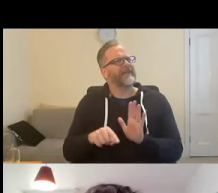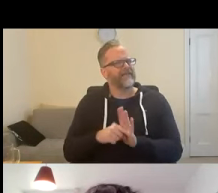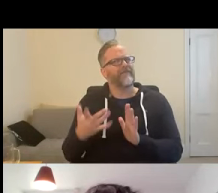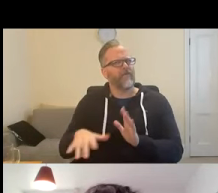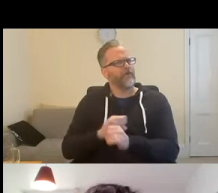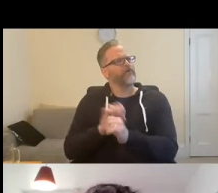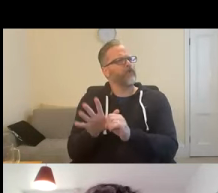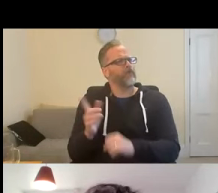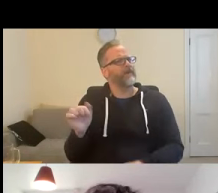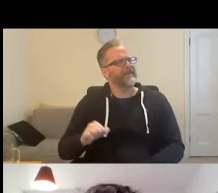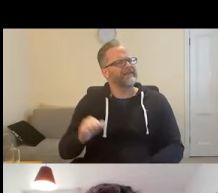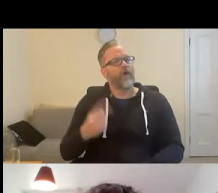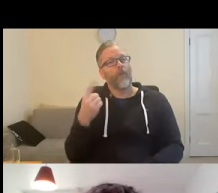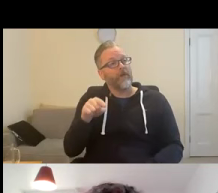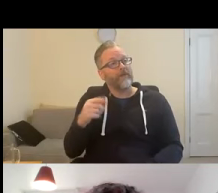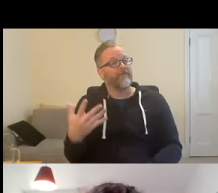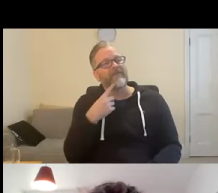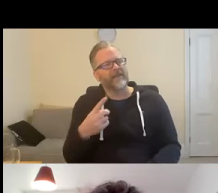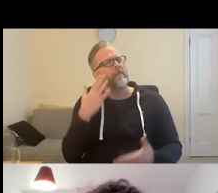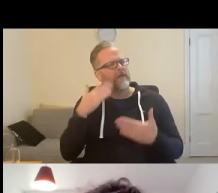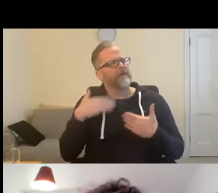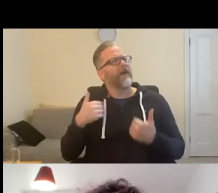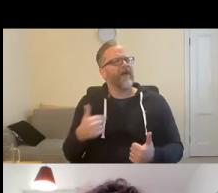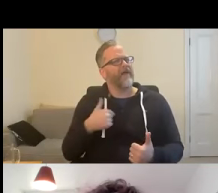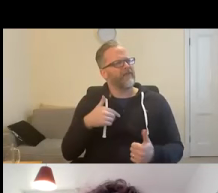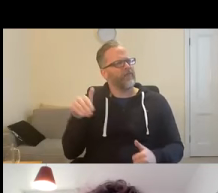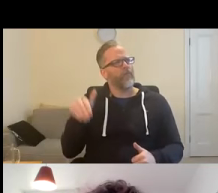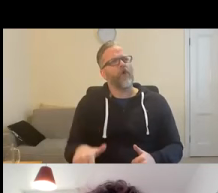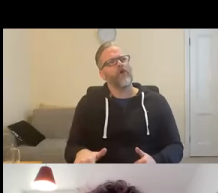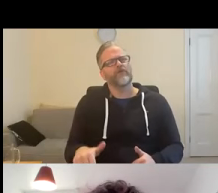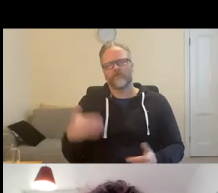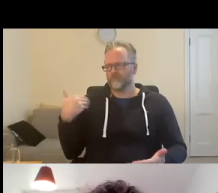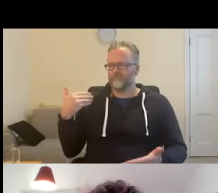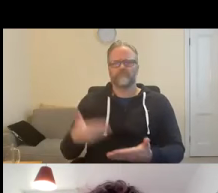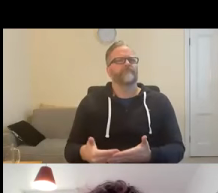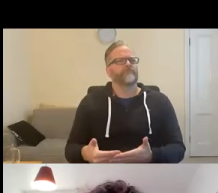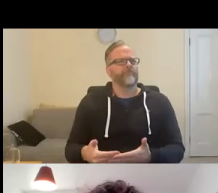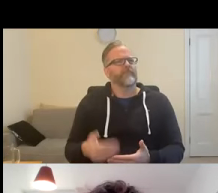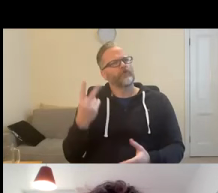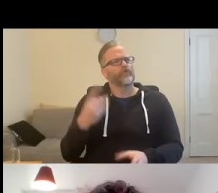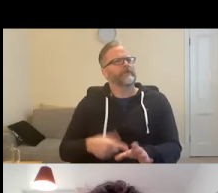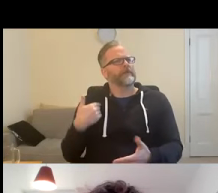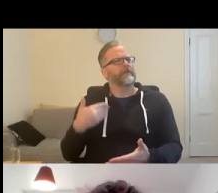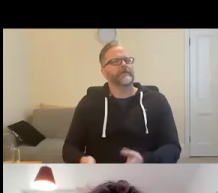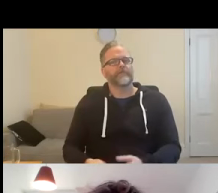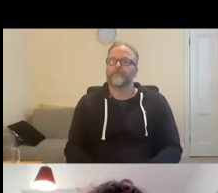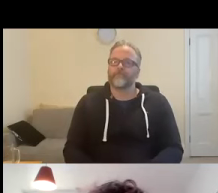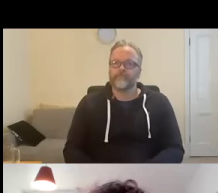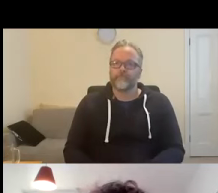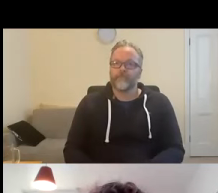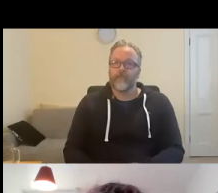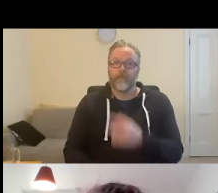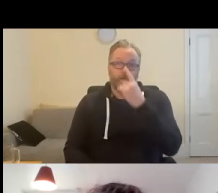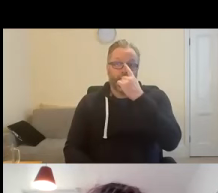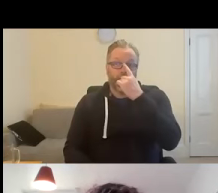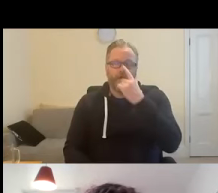pandemic, with 1 in 5 saying that their mental health had gotten worse over the course of the pandemic. So we